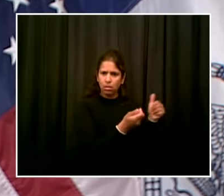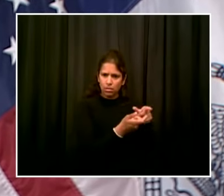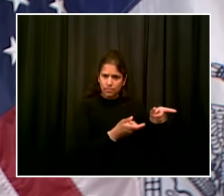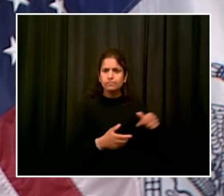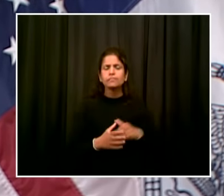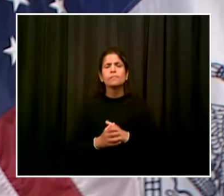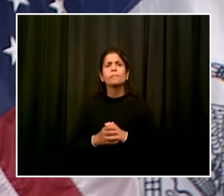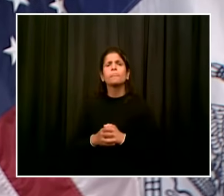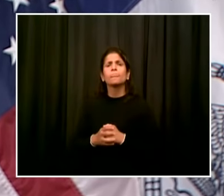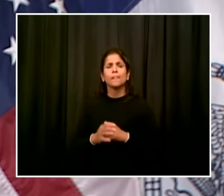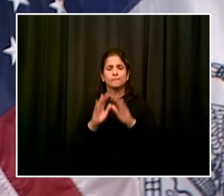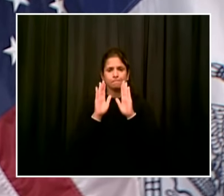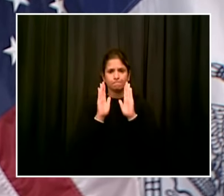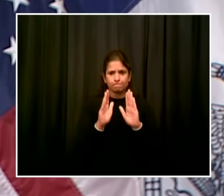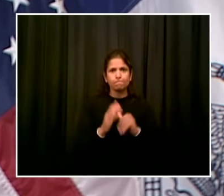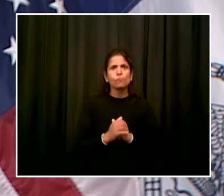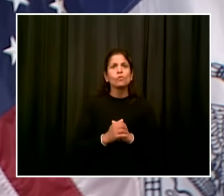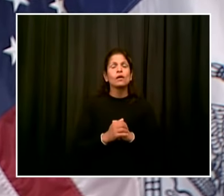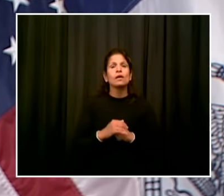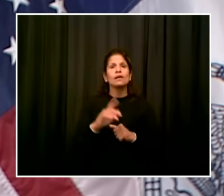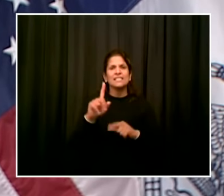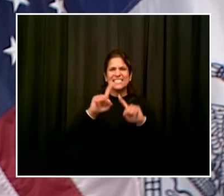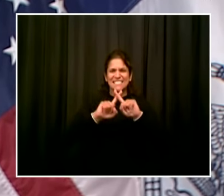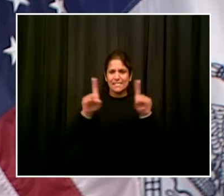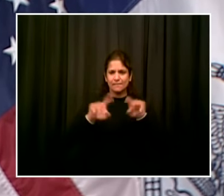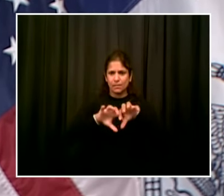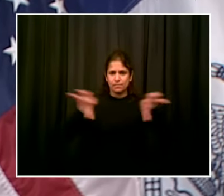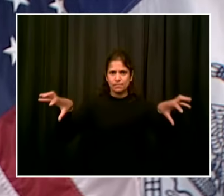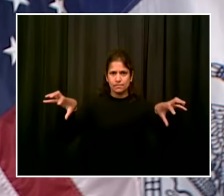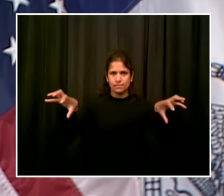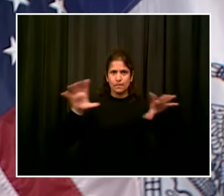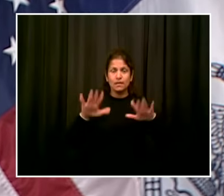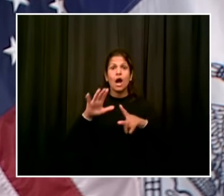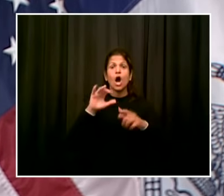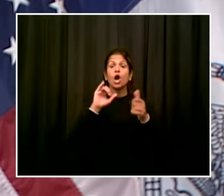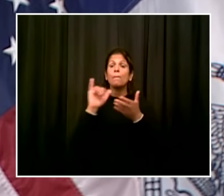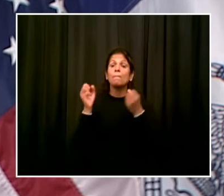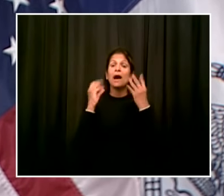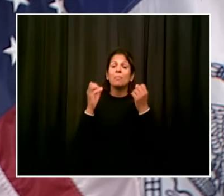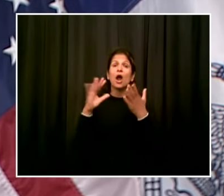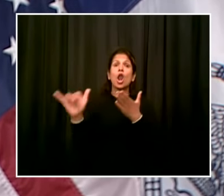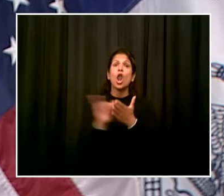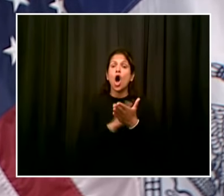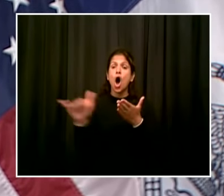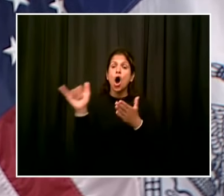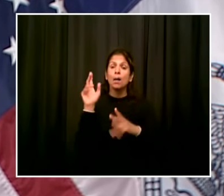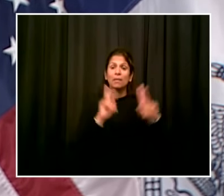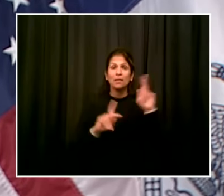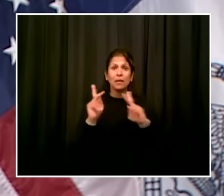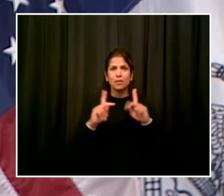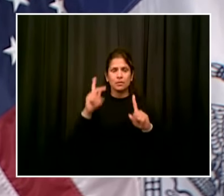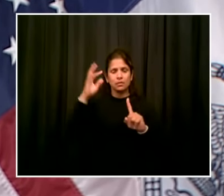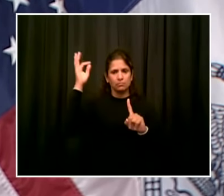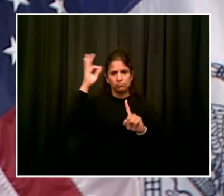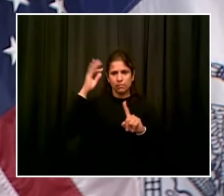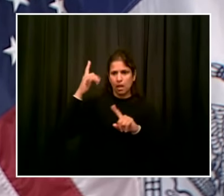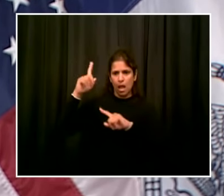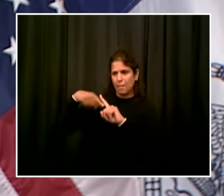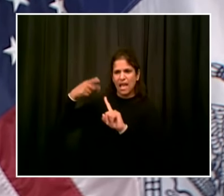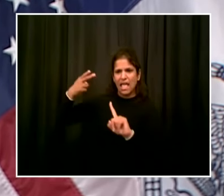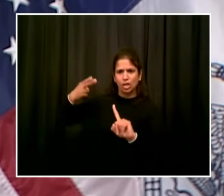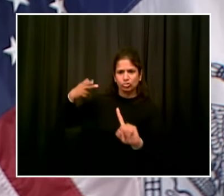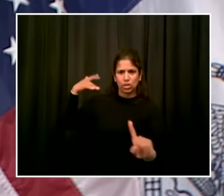so I'm glad you raised it. For the 20 years before I got to this office, encampments were tolerated in this